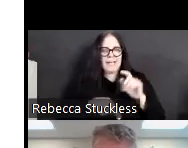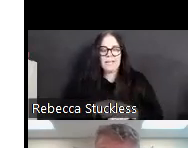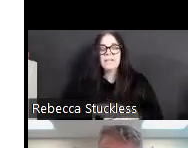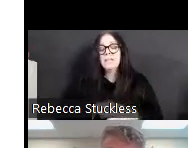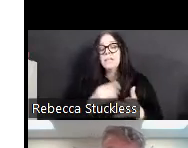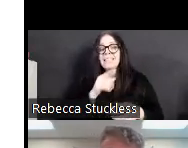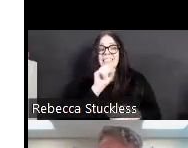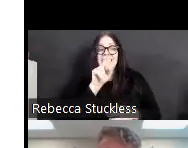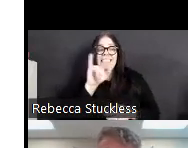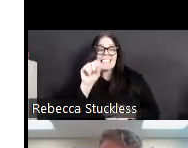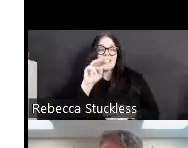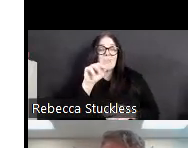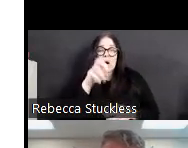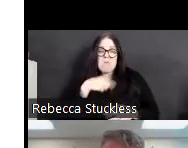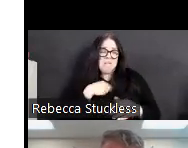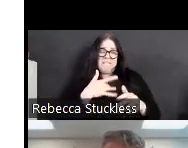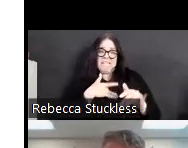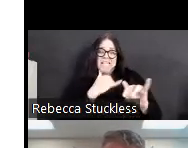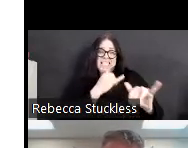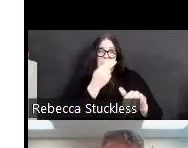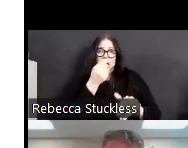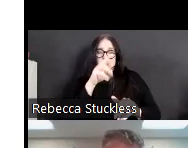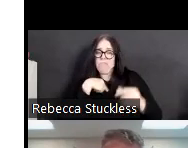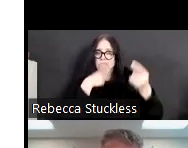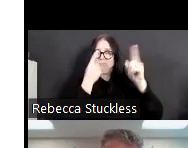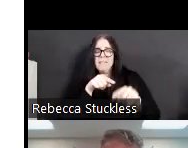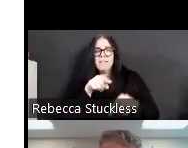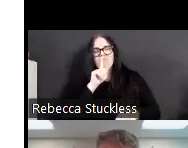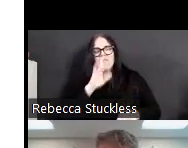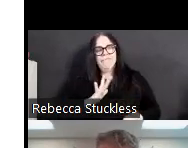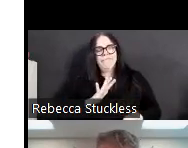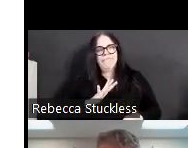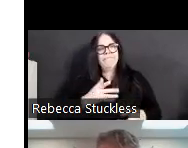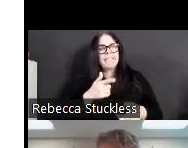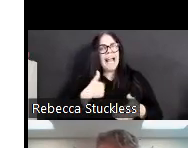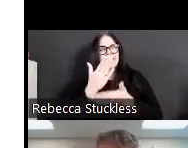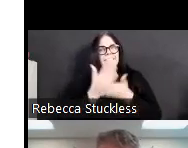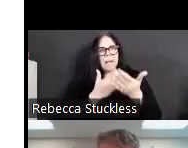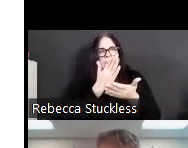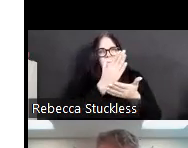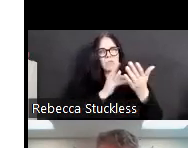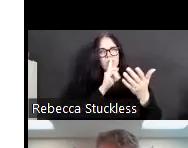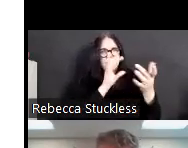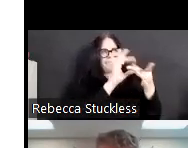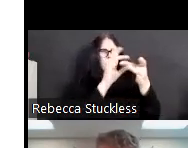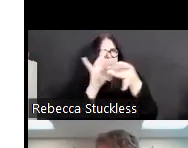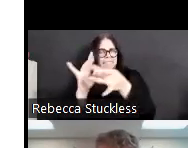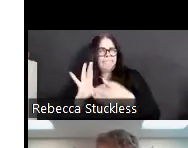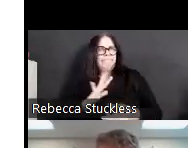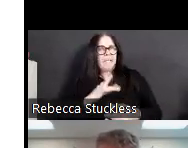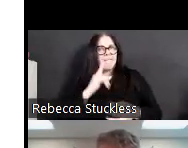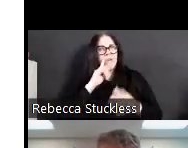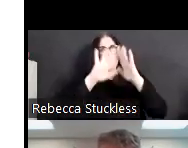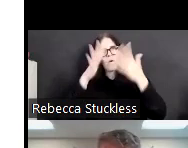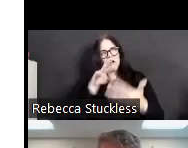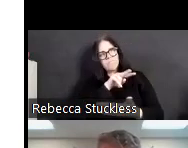it has different types of pieces that I think are that fit well together for an overall scan